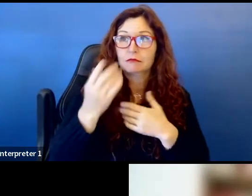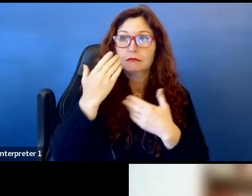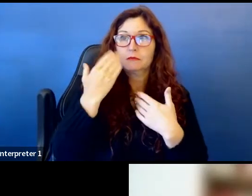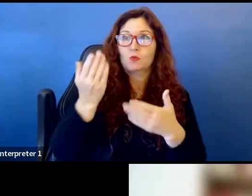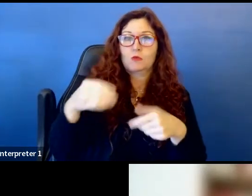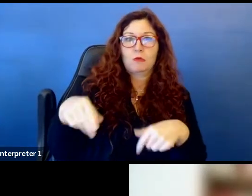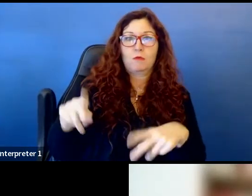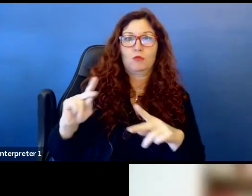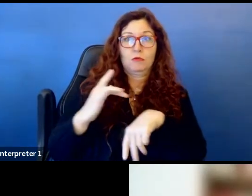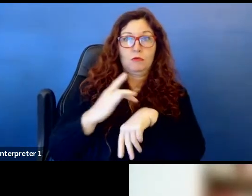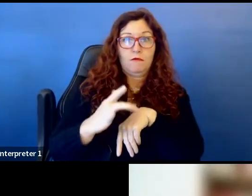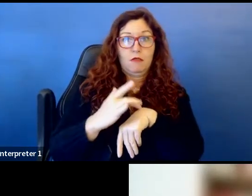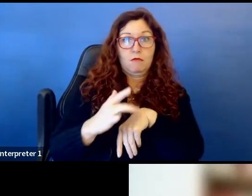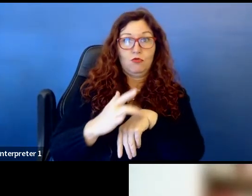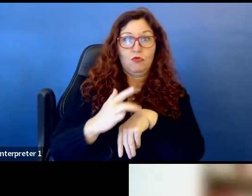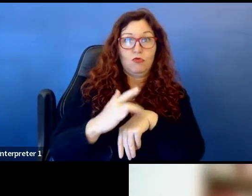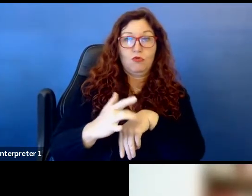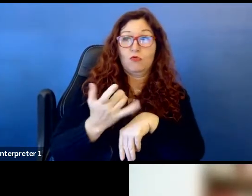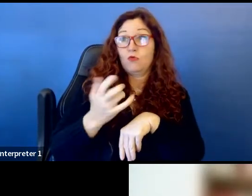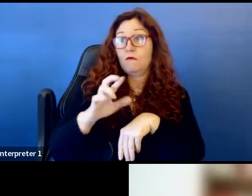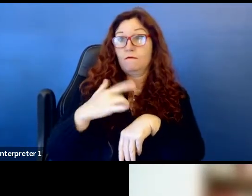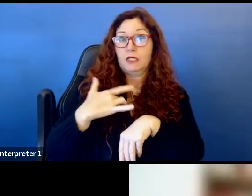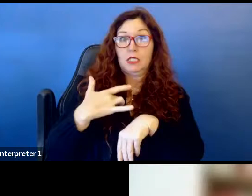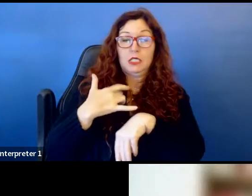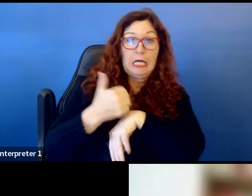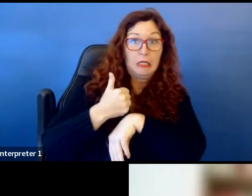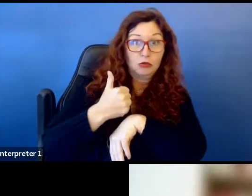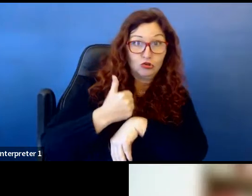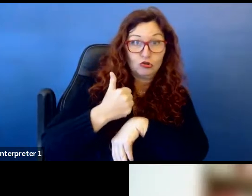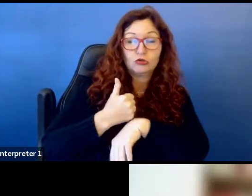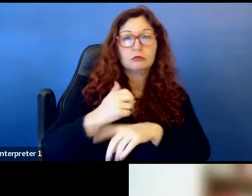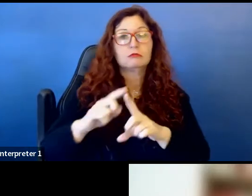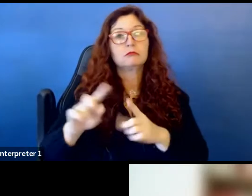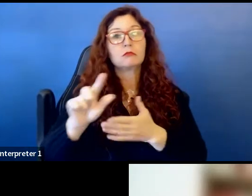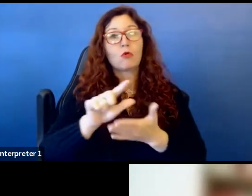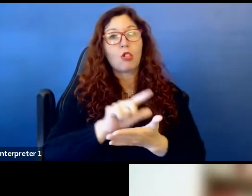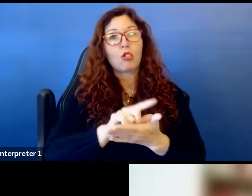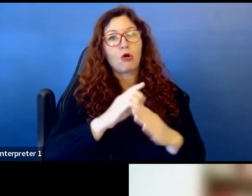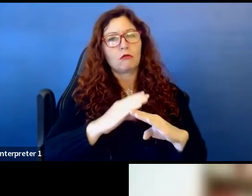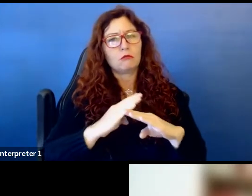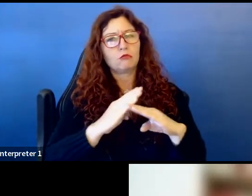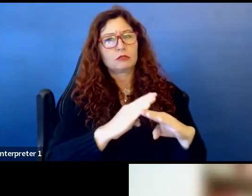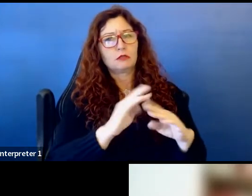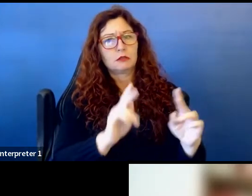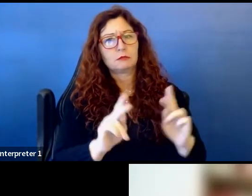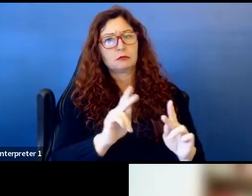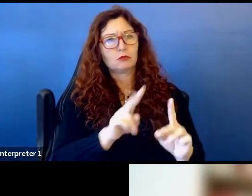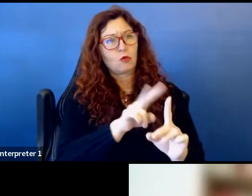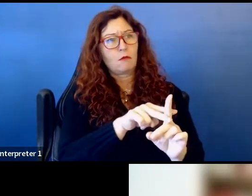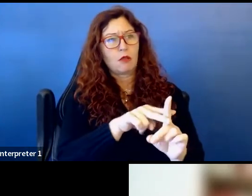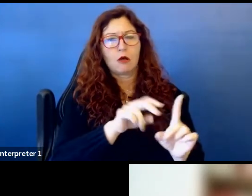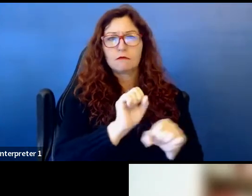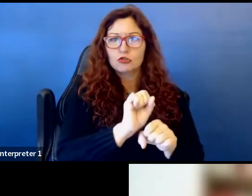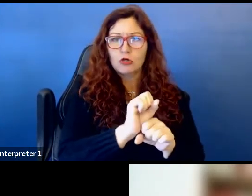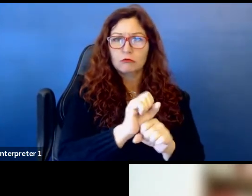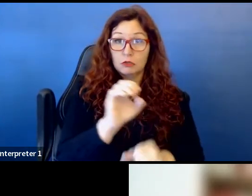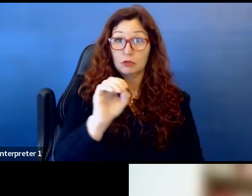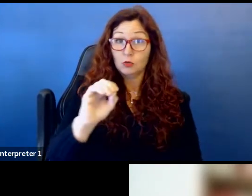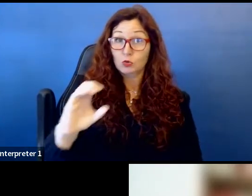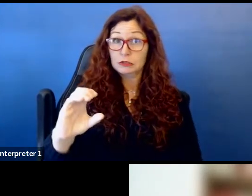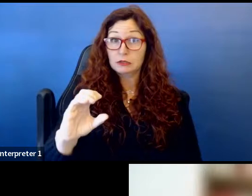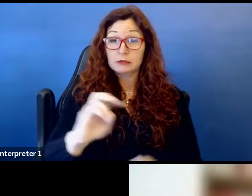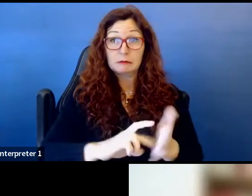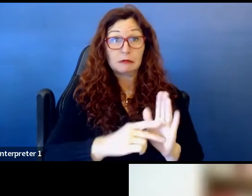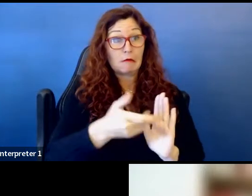trades is haphazard as you know our laws protect job applicants as well and you know something